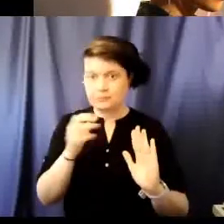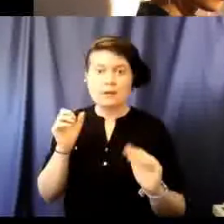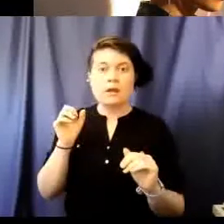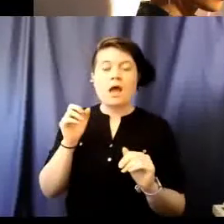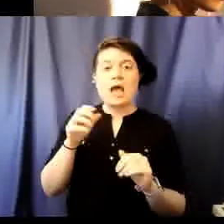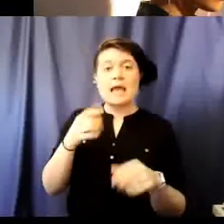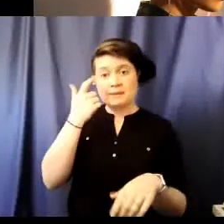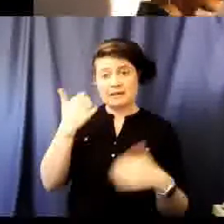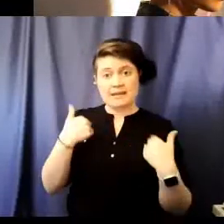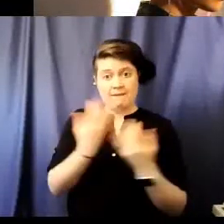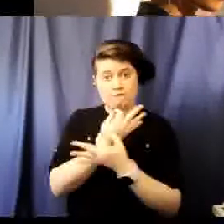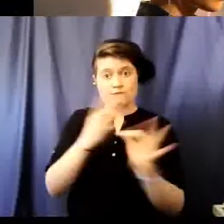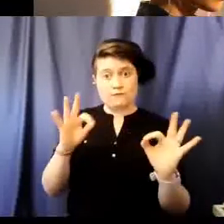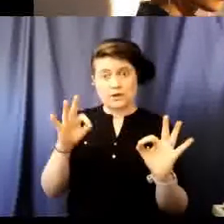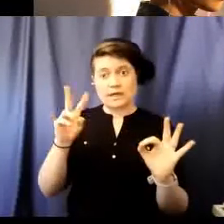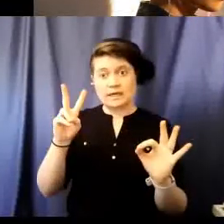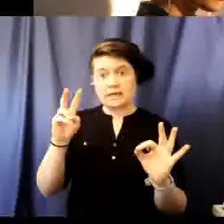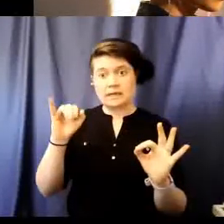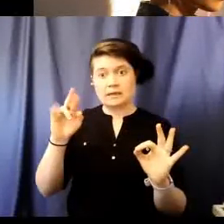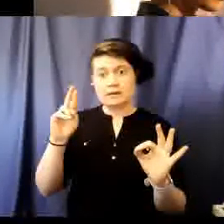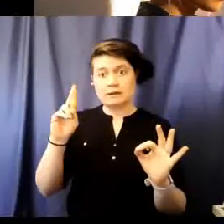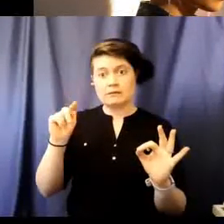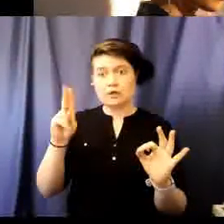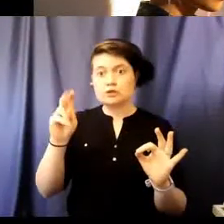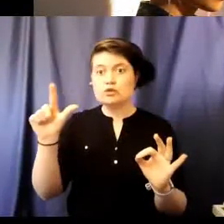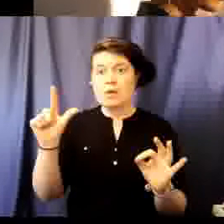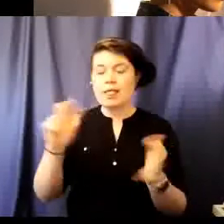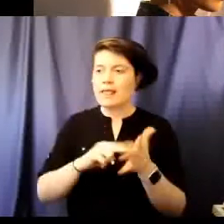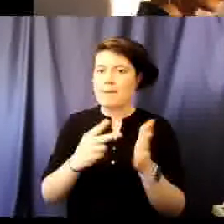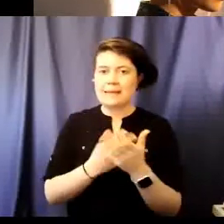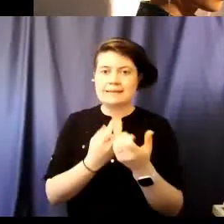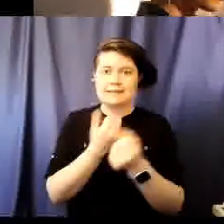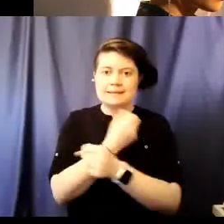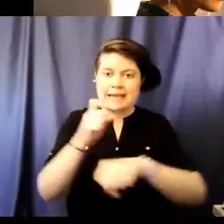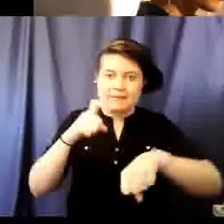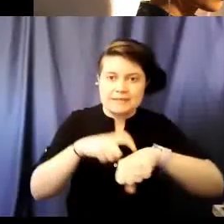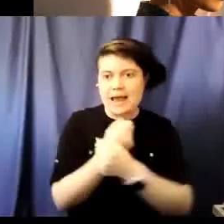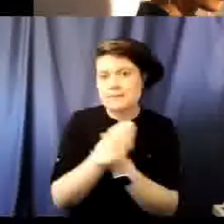virtual platforms, survivors can save time and money on transportation.